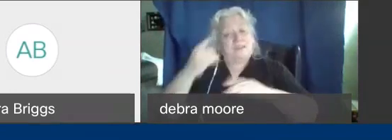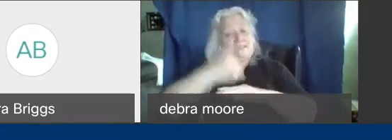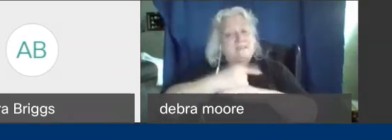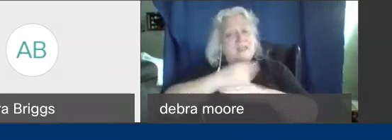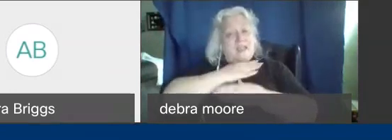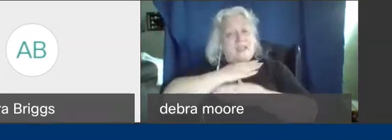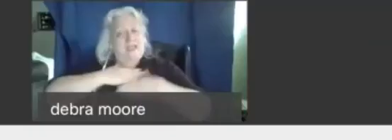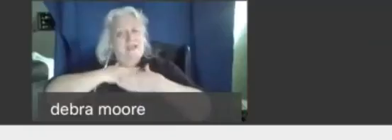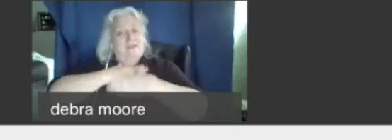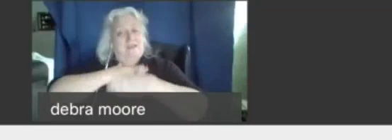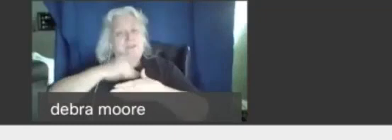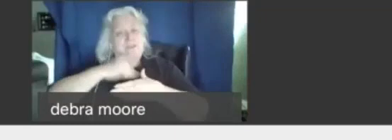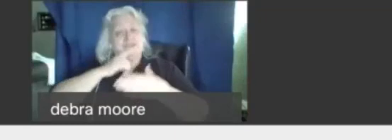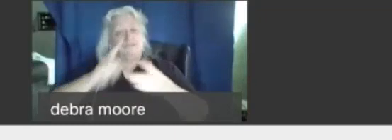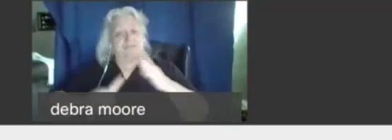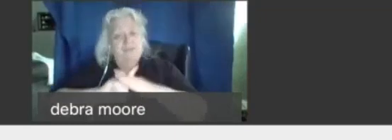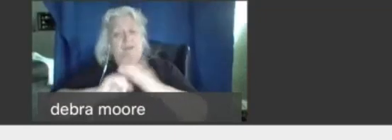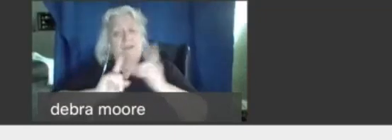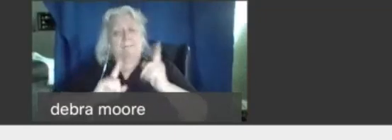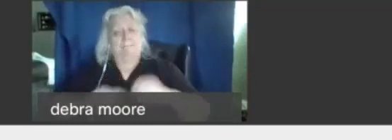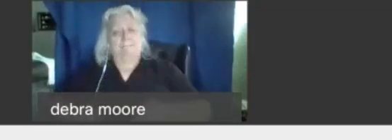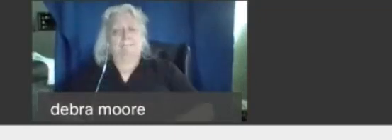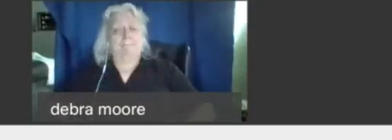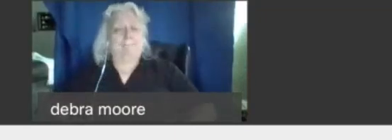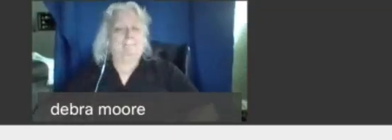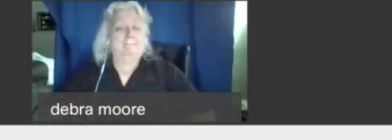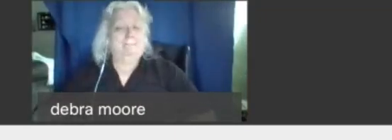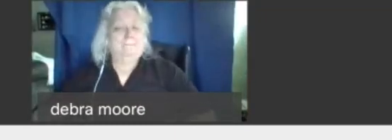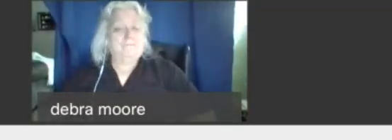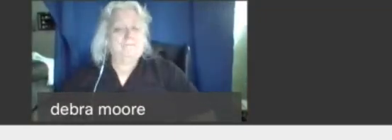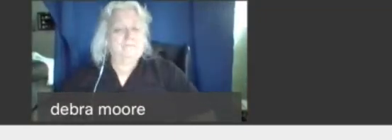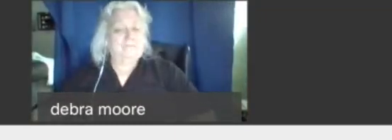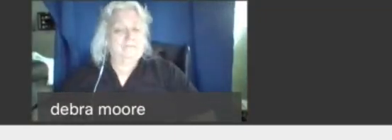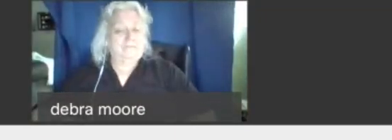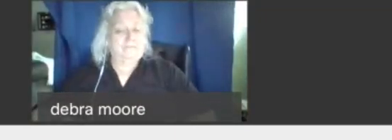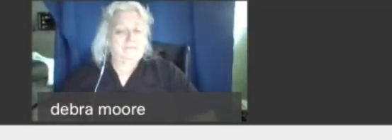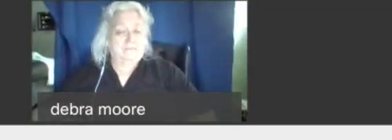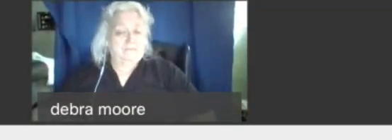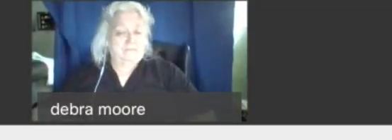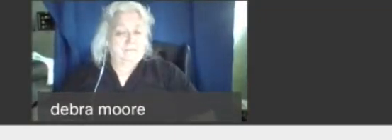joining us for this presentation. Have a great day, guys.